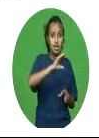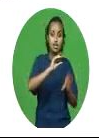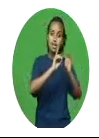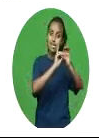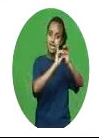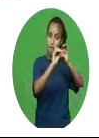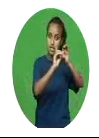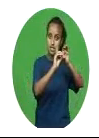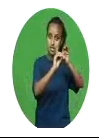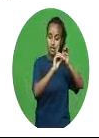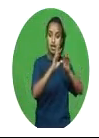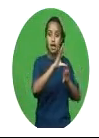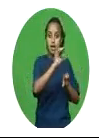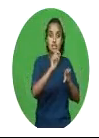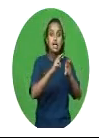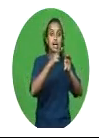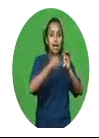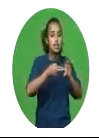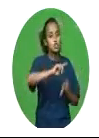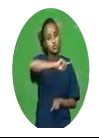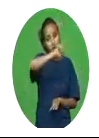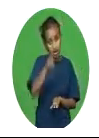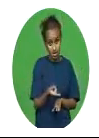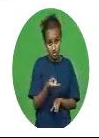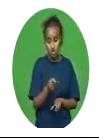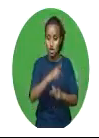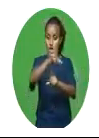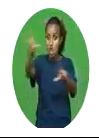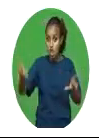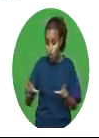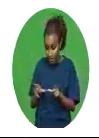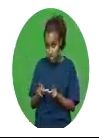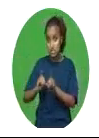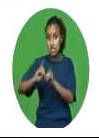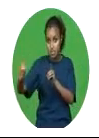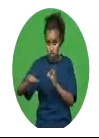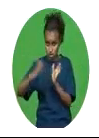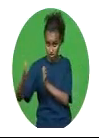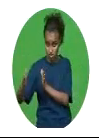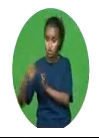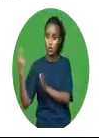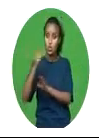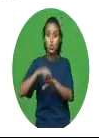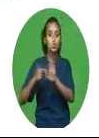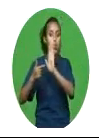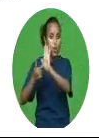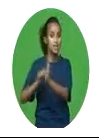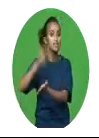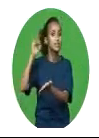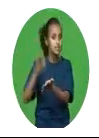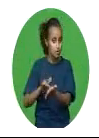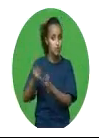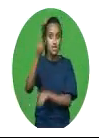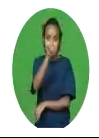circles, and radius of arcs. Location dimensions are used to locate the center